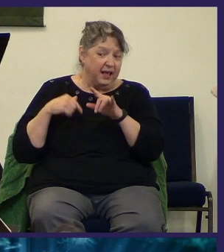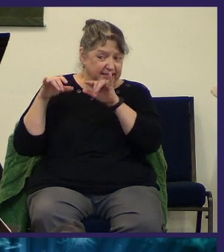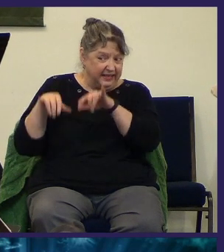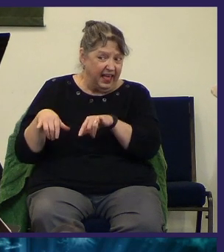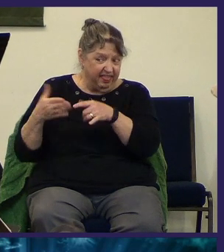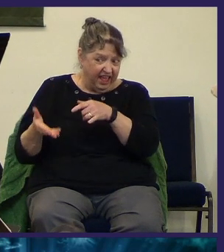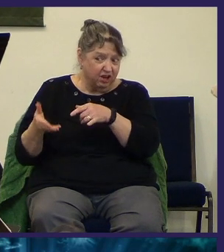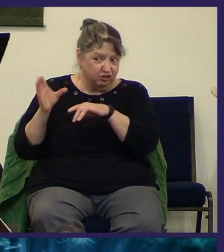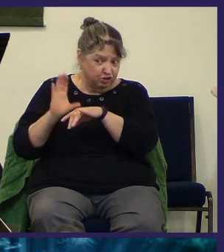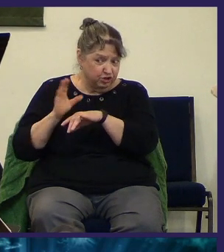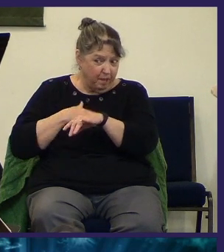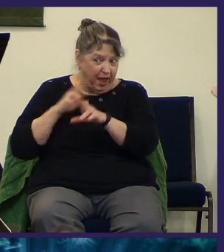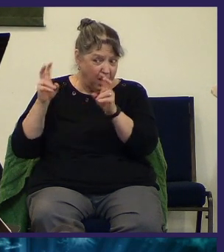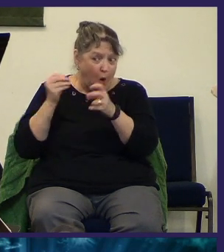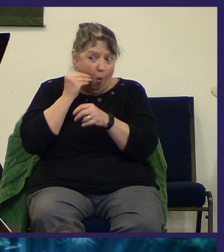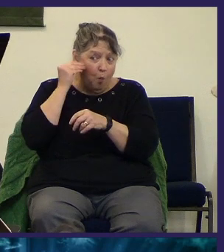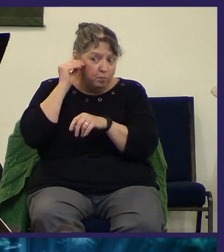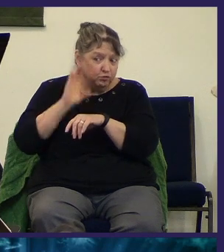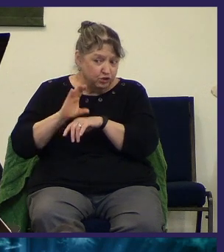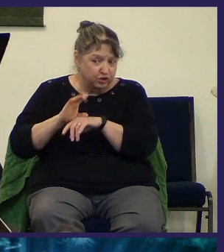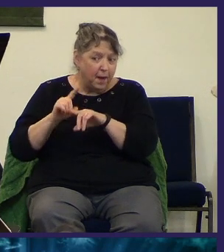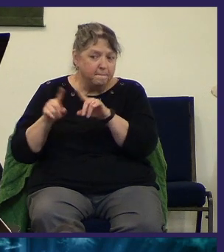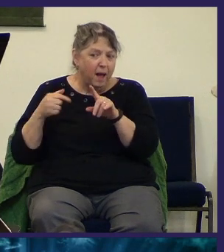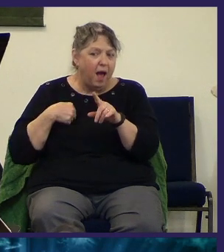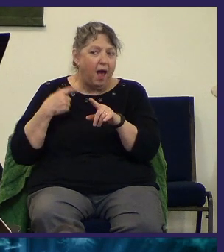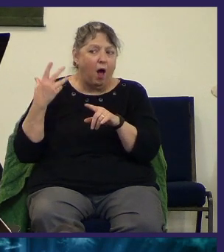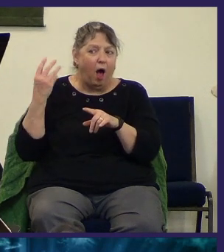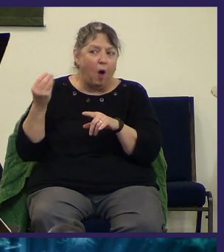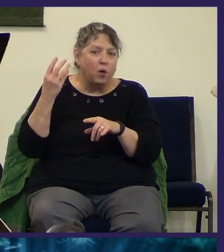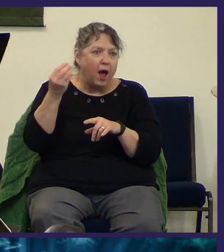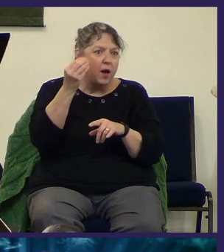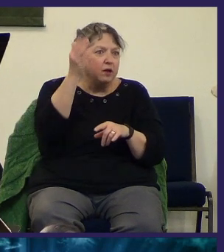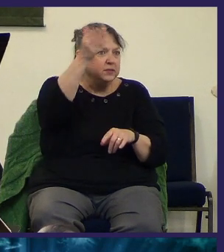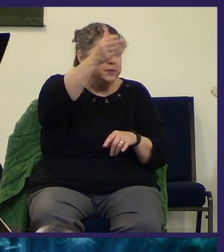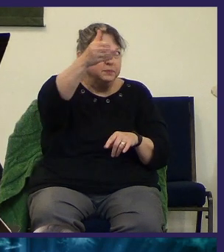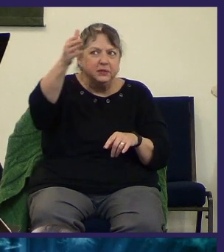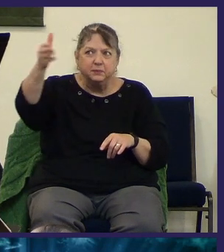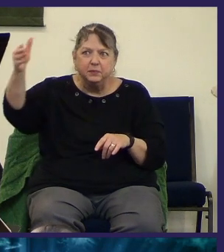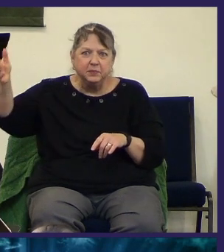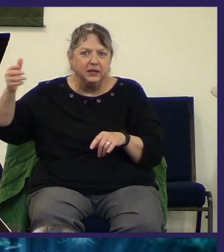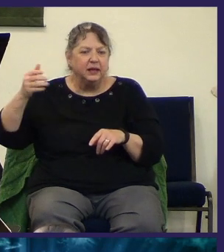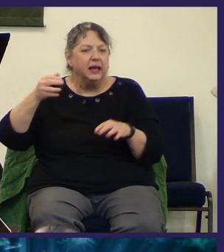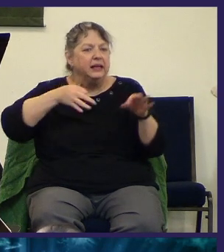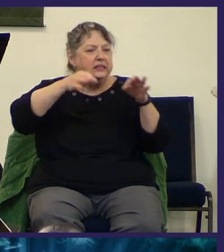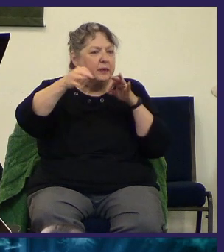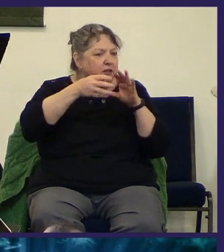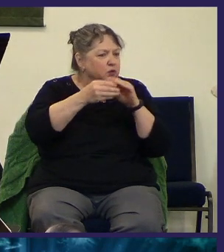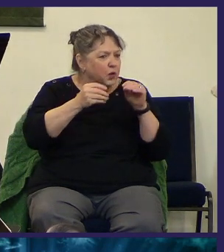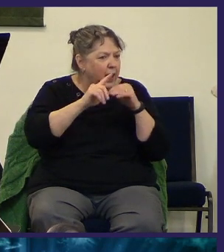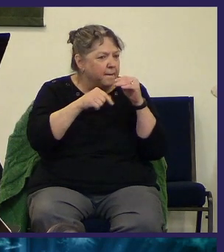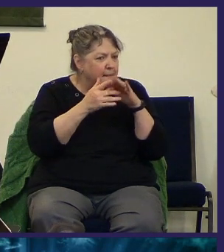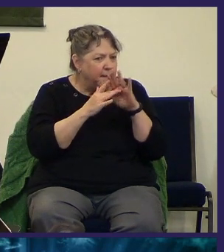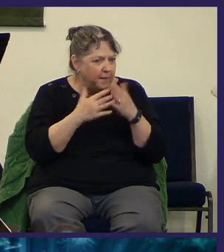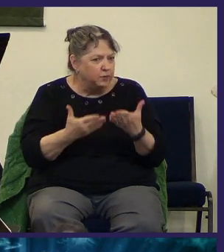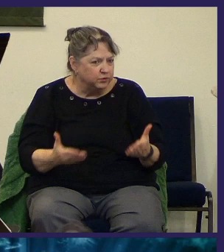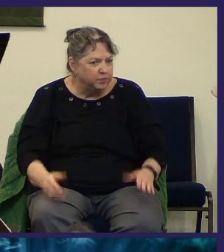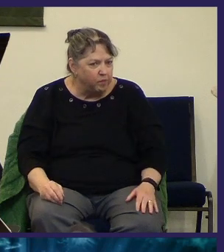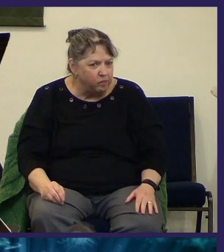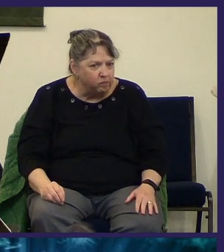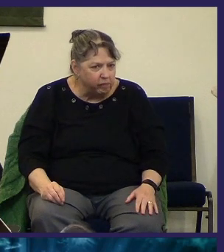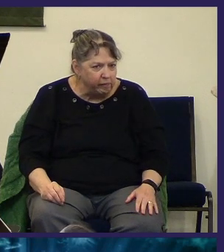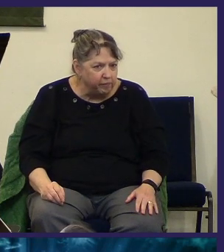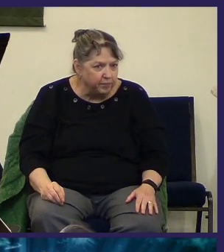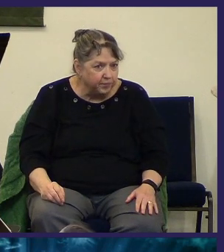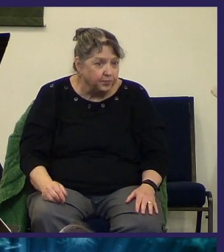i expressed to the pastor this morning one of the most difficult things to go on out and speaking to different churches is i want to go